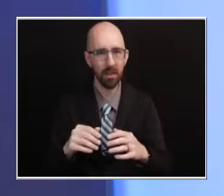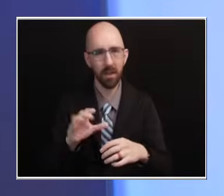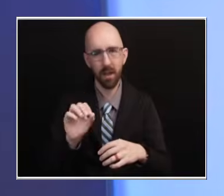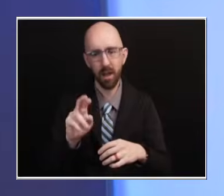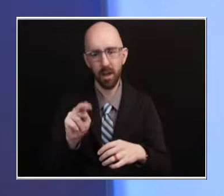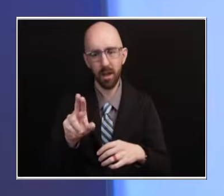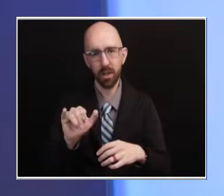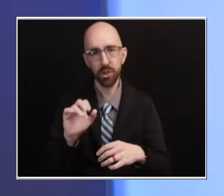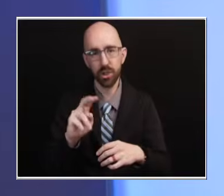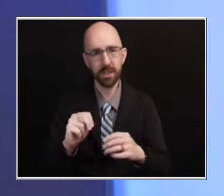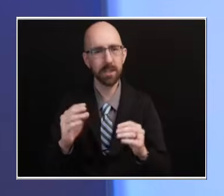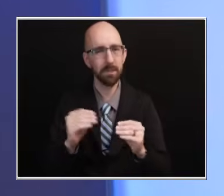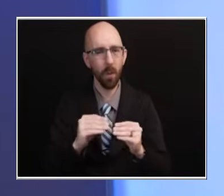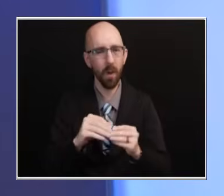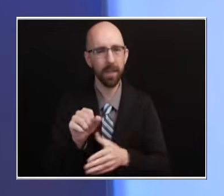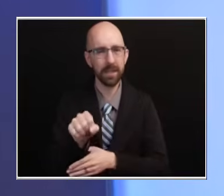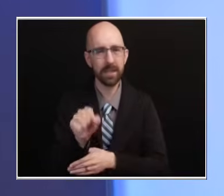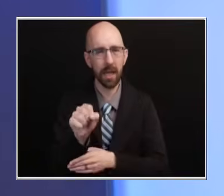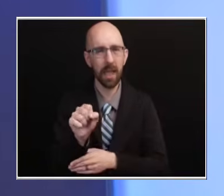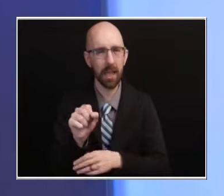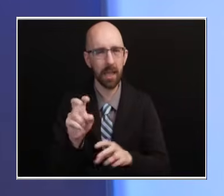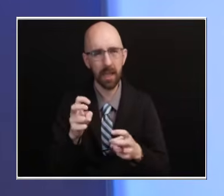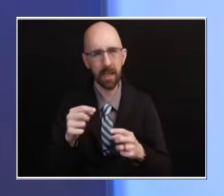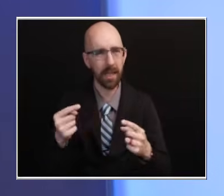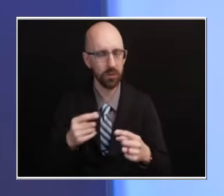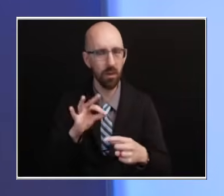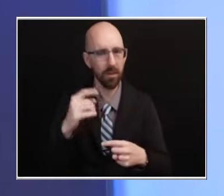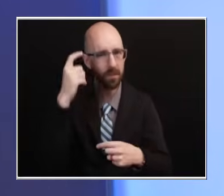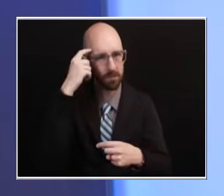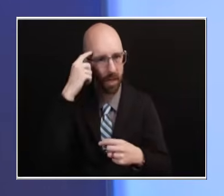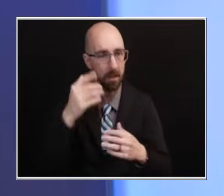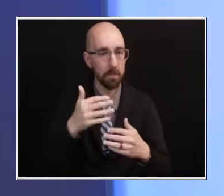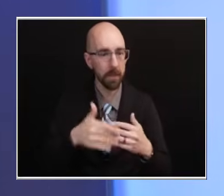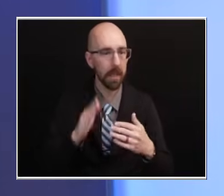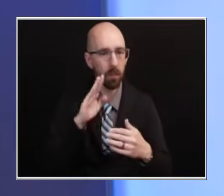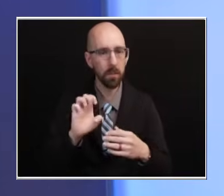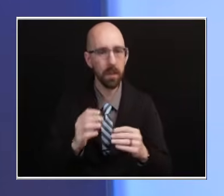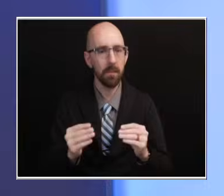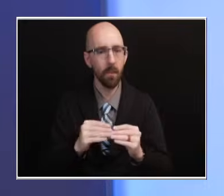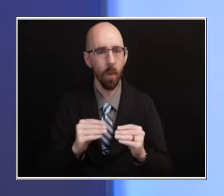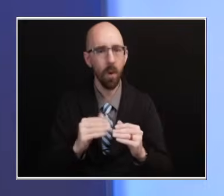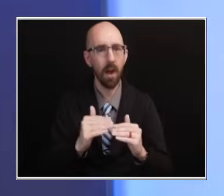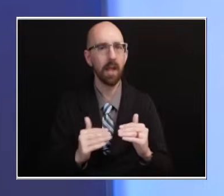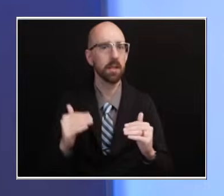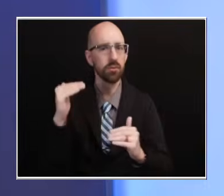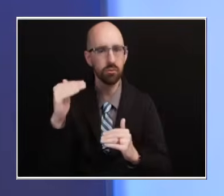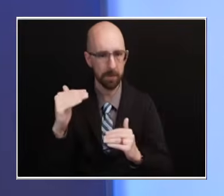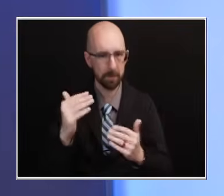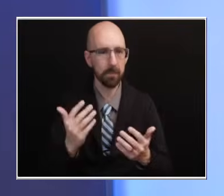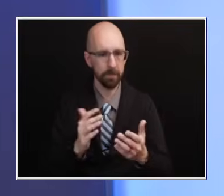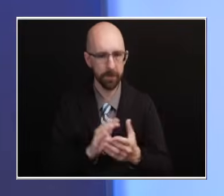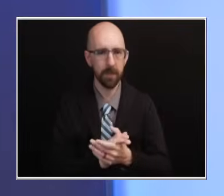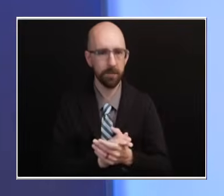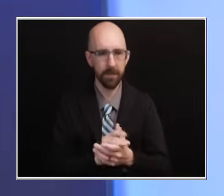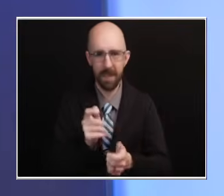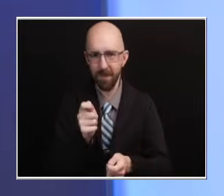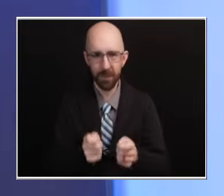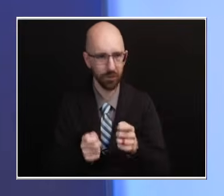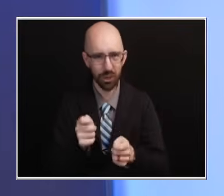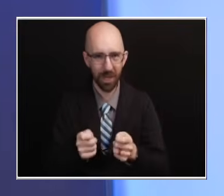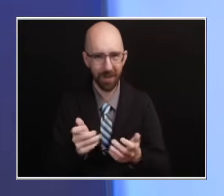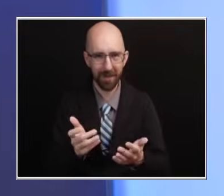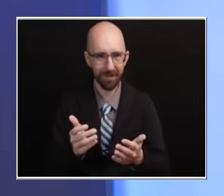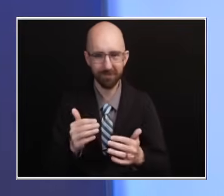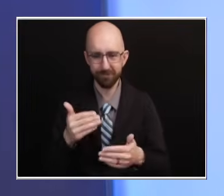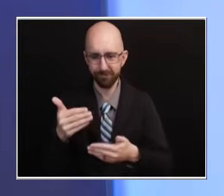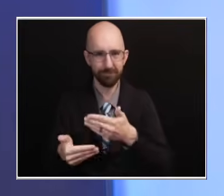stunning injury of the brain, and then bleeding would be a much more extreme. But evolutionarily, or how